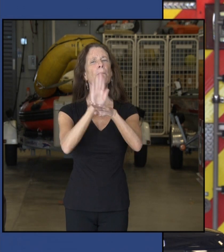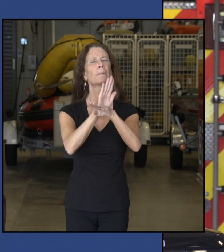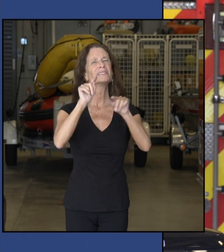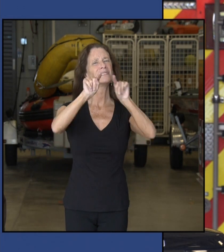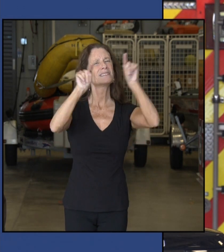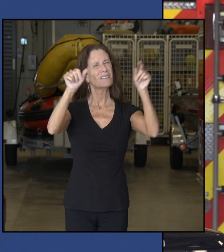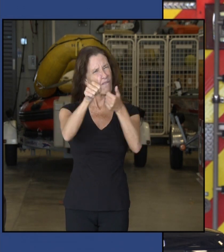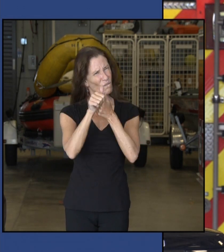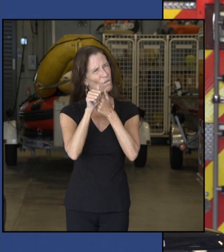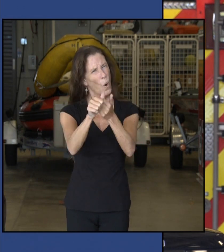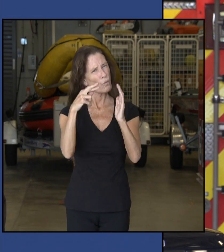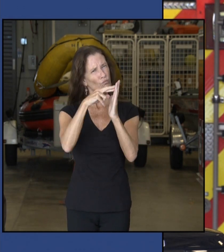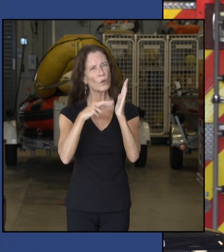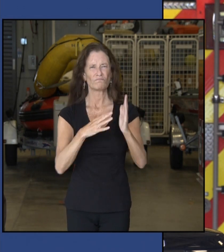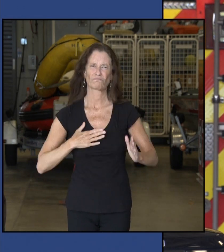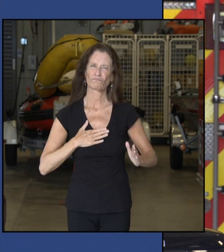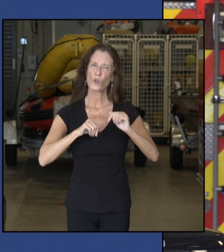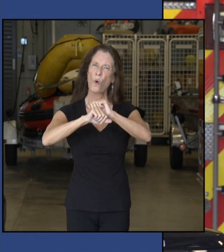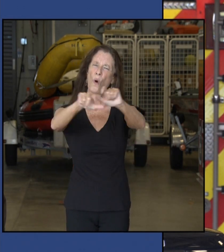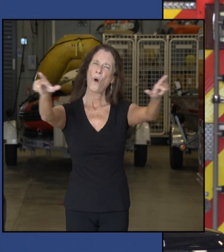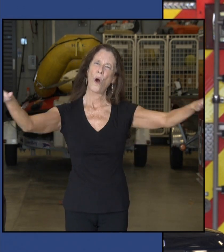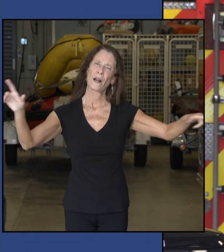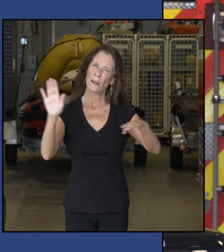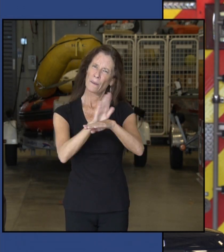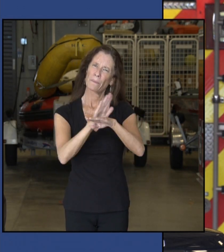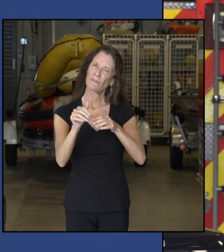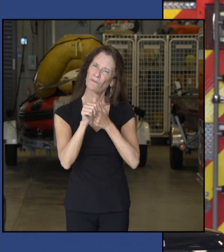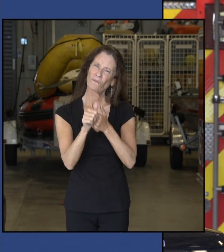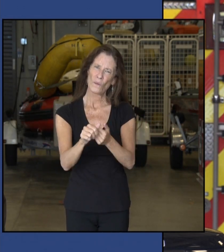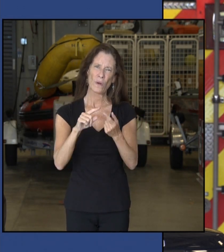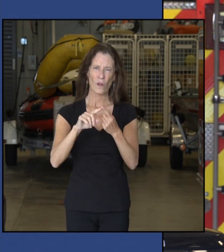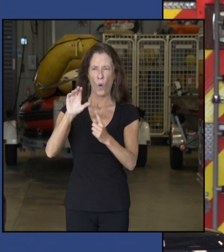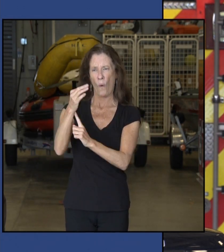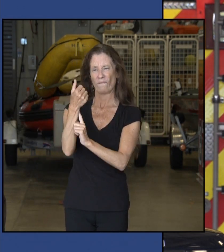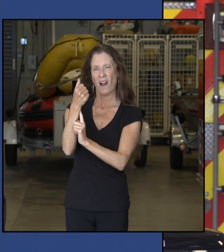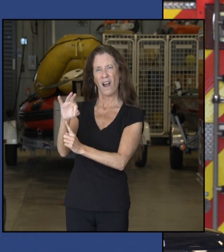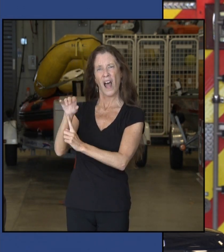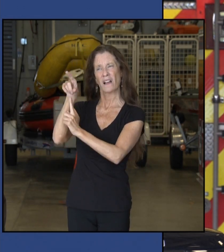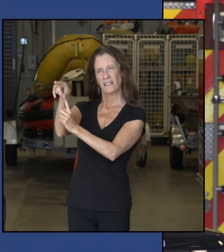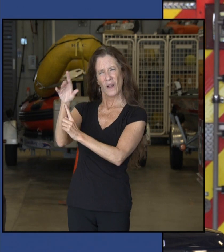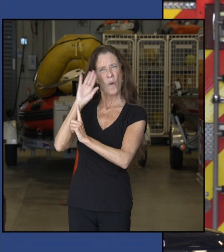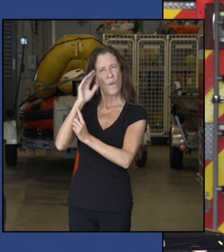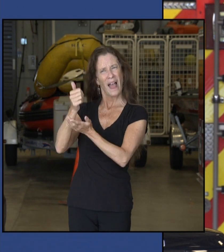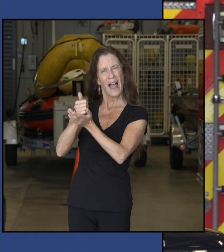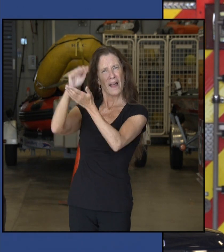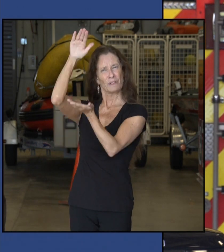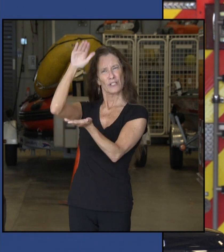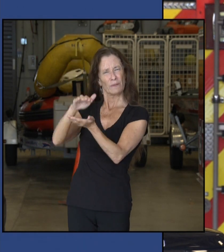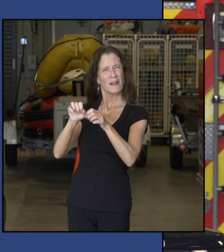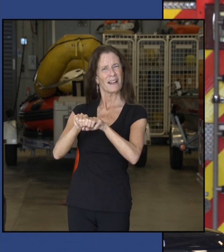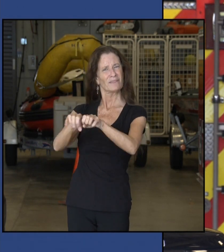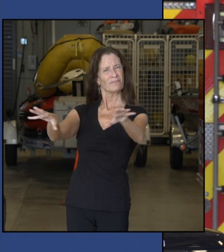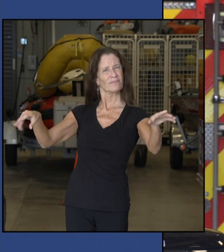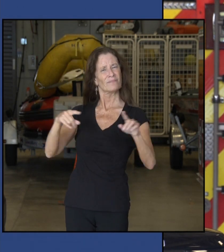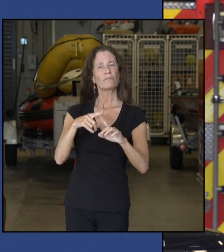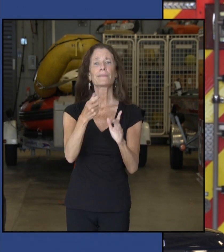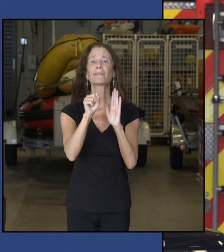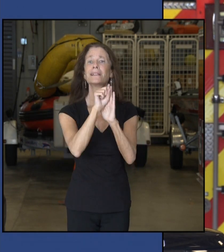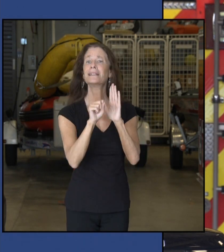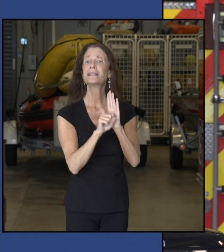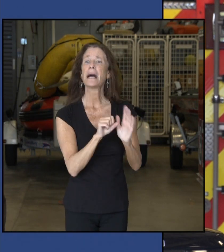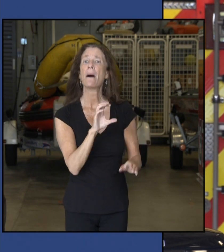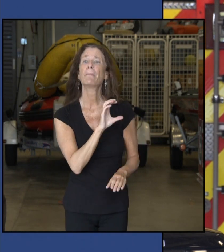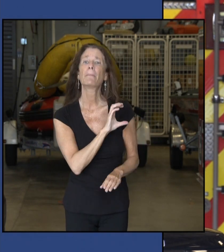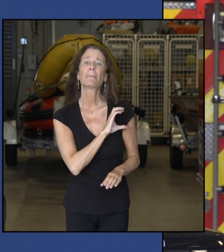compliance with the COVID-19 mitigation efforts. The State Police Bureau of Liquor Control